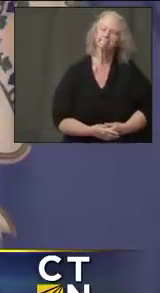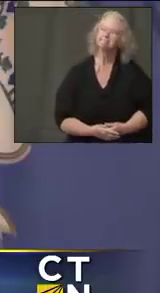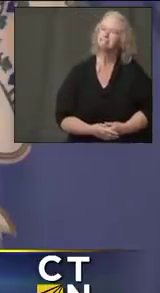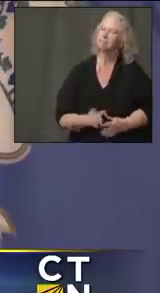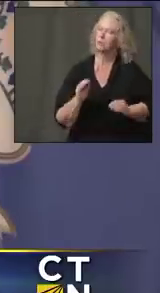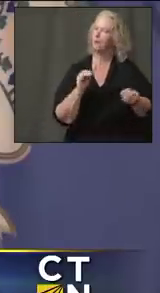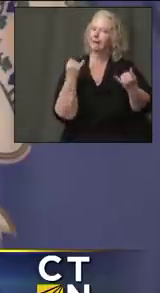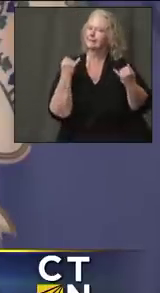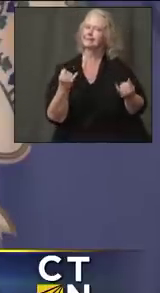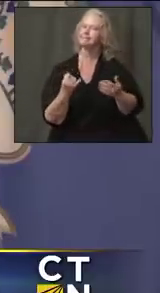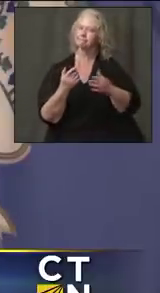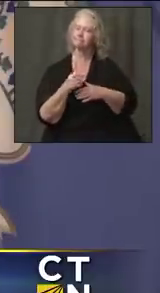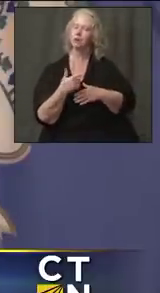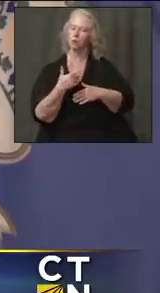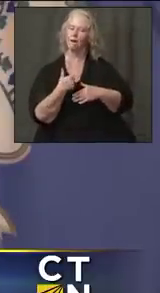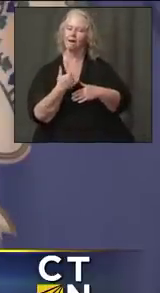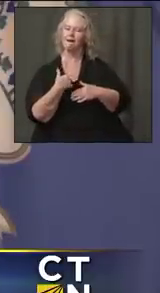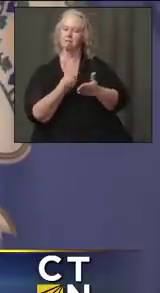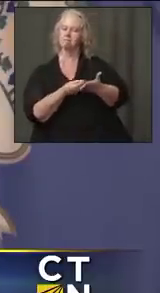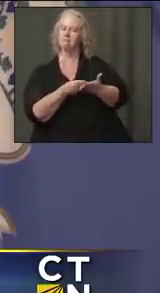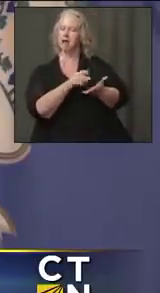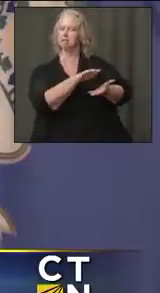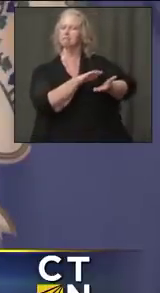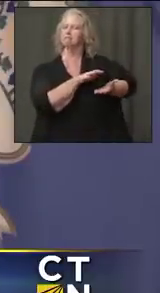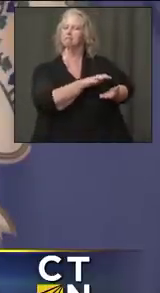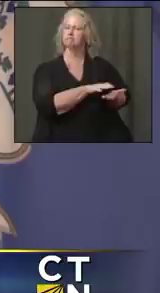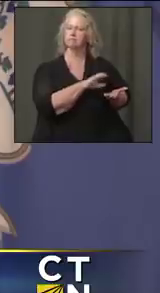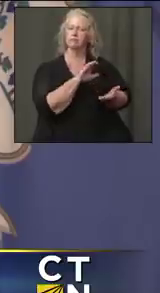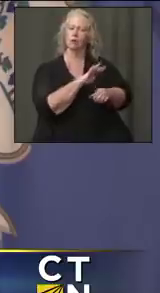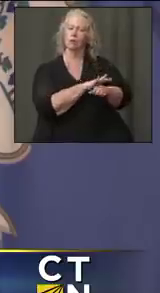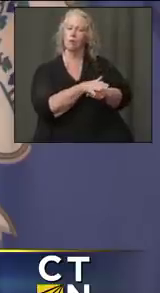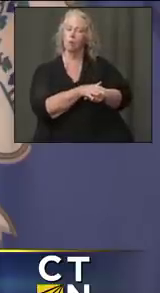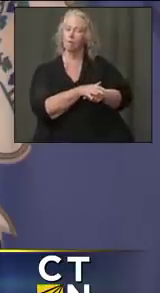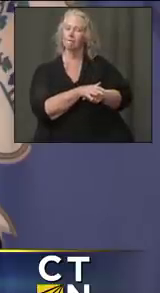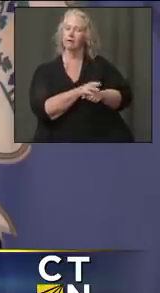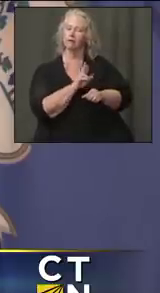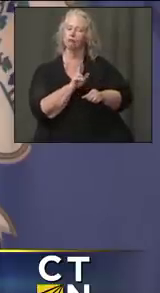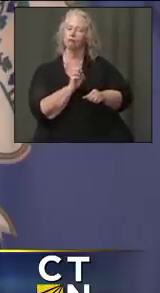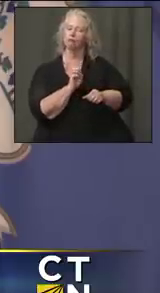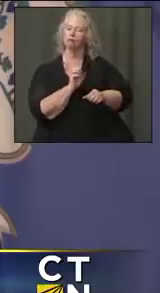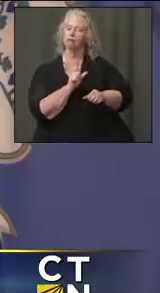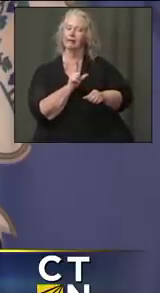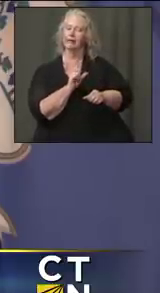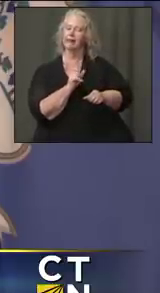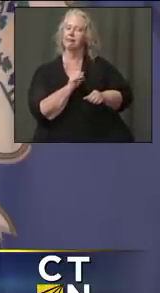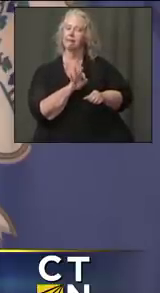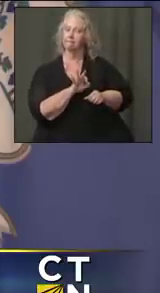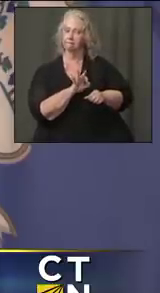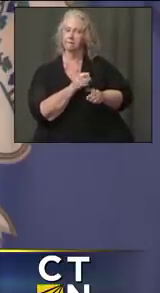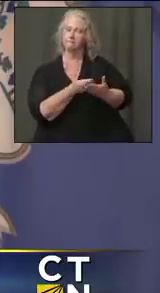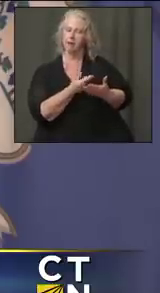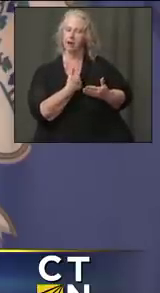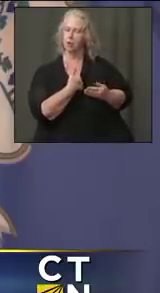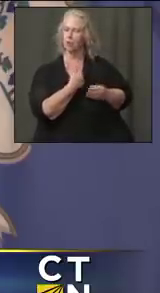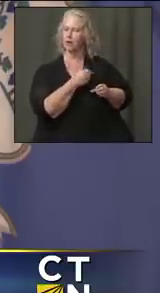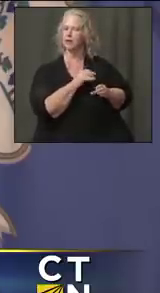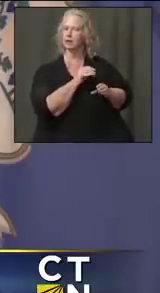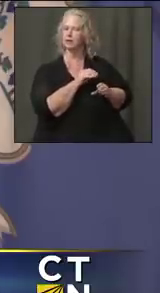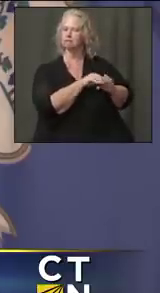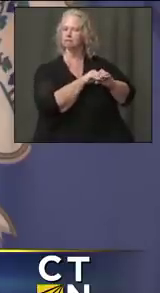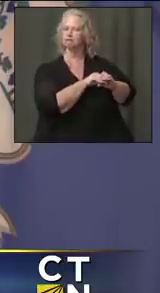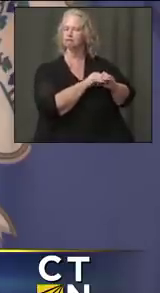We've got our COVID relief funds, and some of that is available for education, making sure that our schools can accommodate